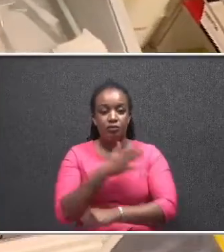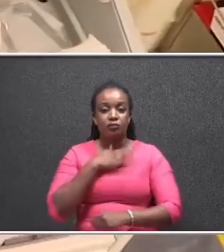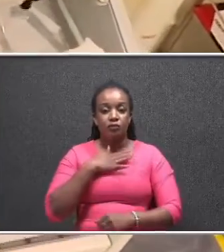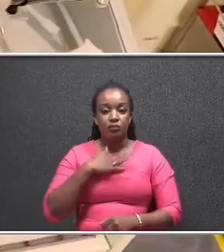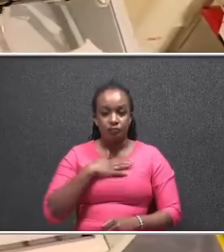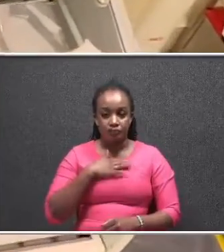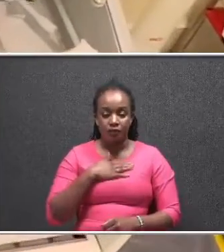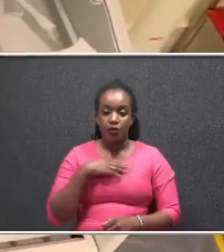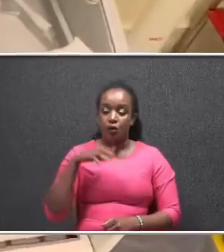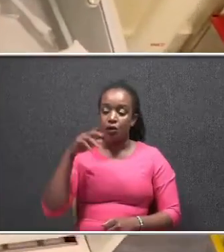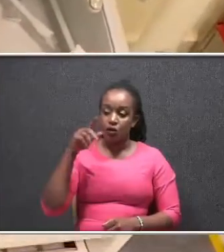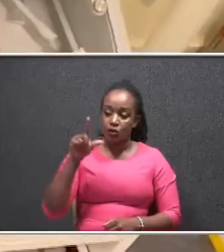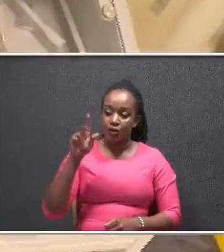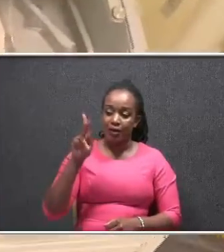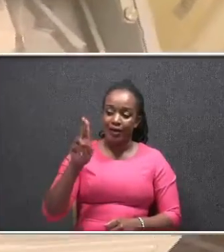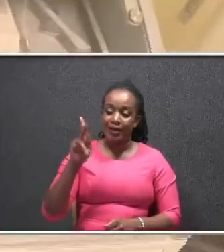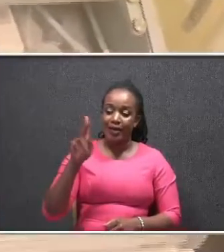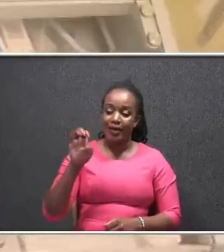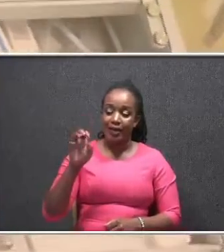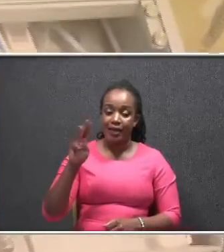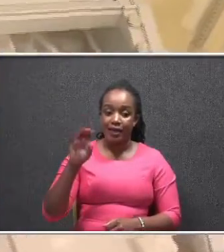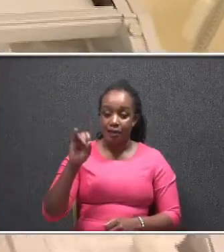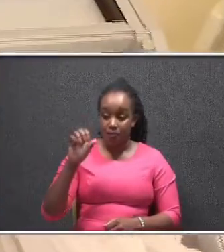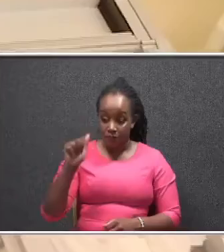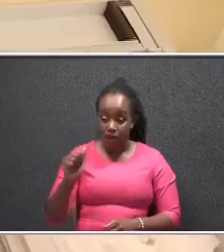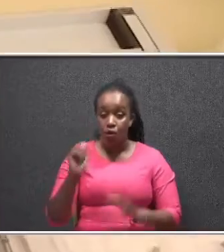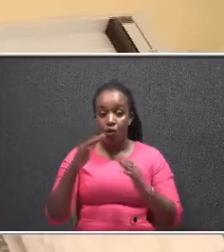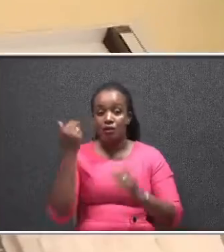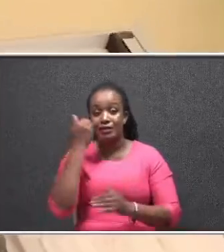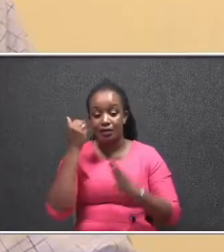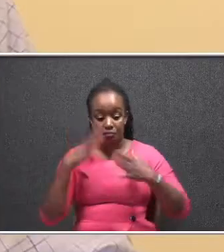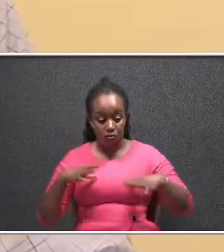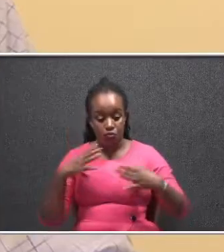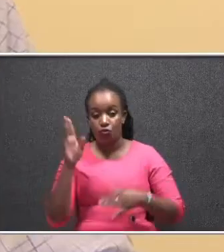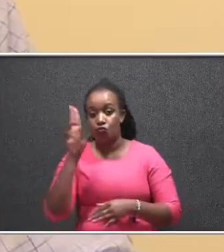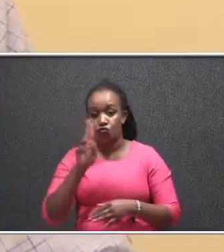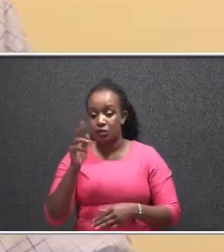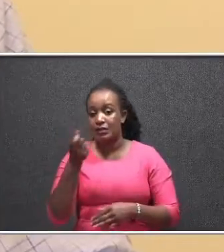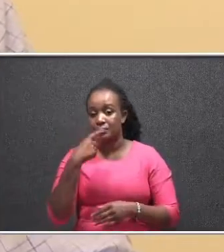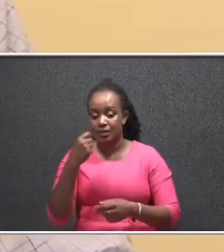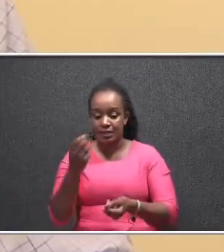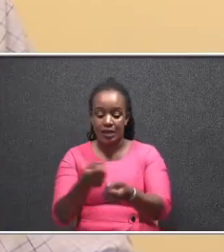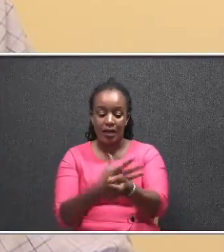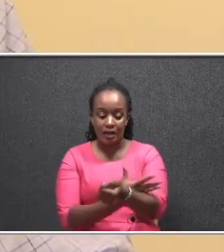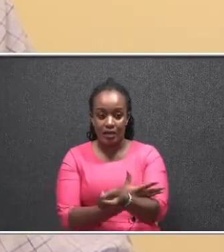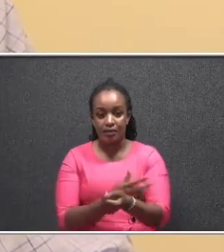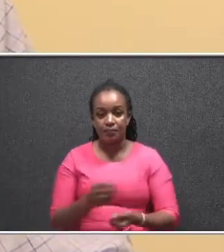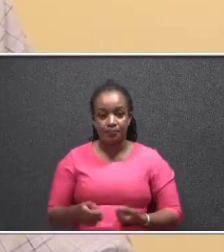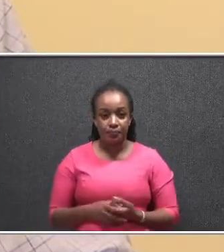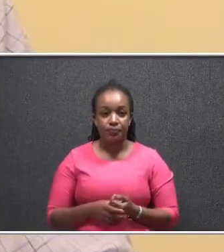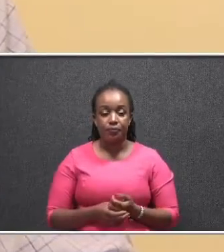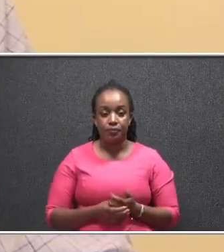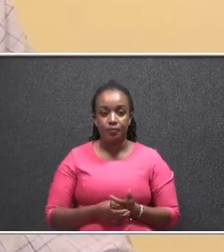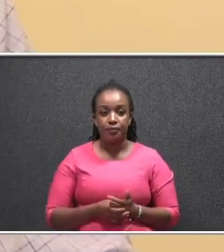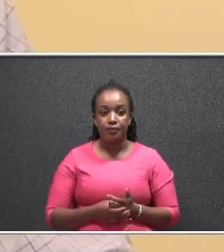for leukemia, or patients on chemotherapy and radiotherapy. Along with that, if somebody has a diabetes, he